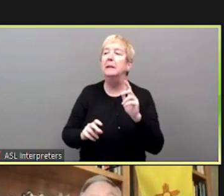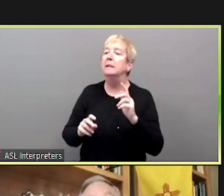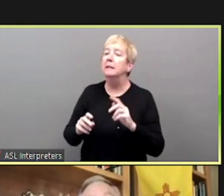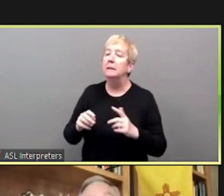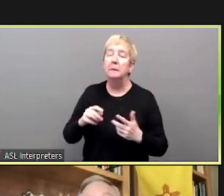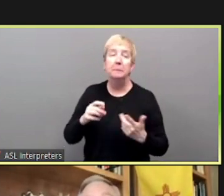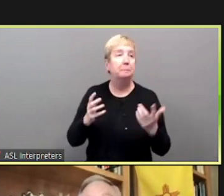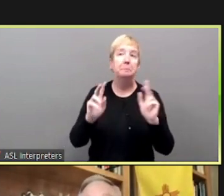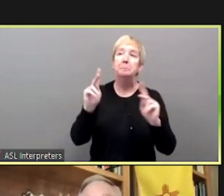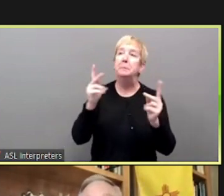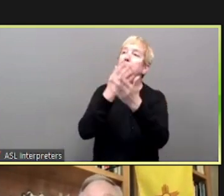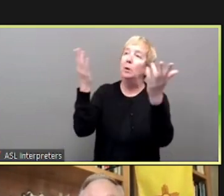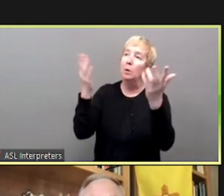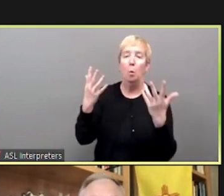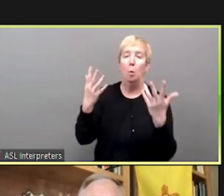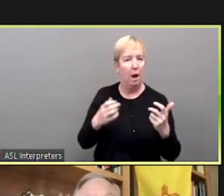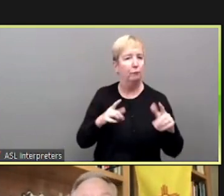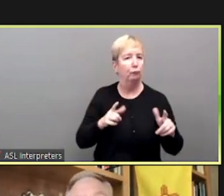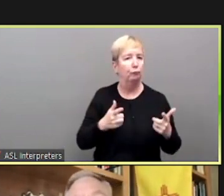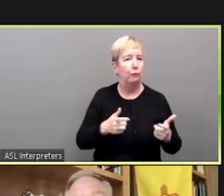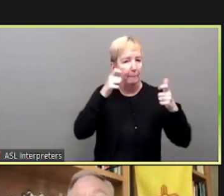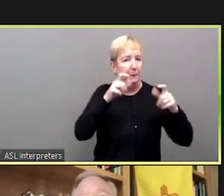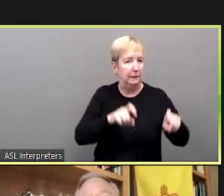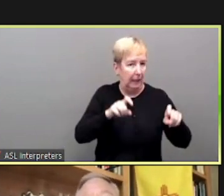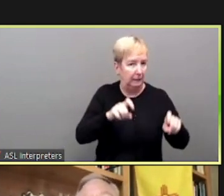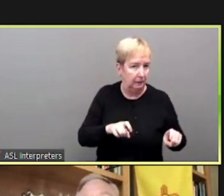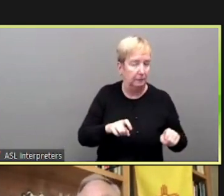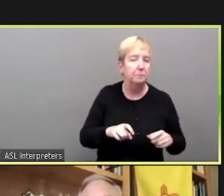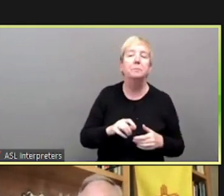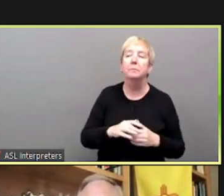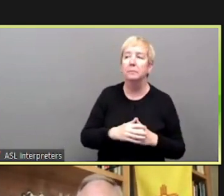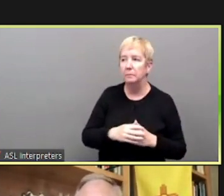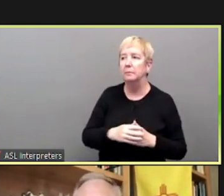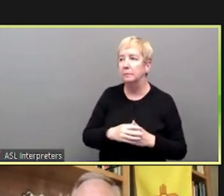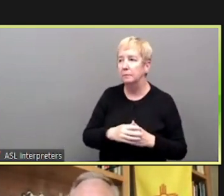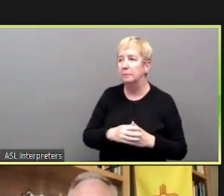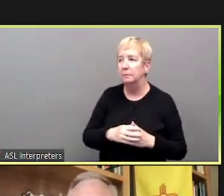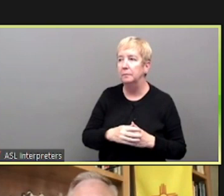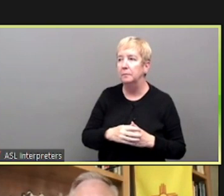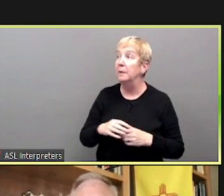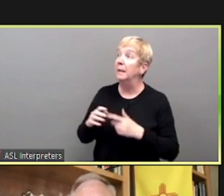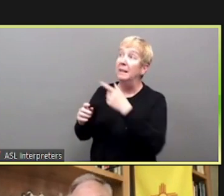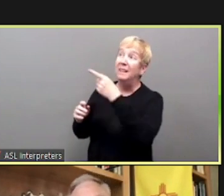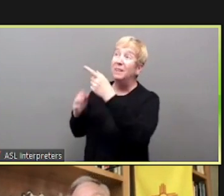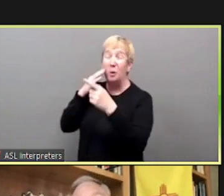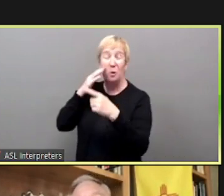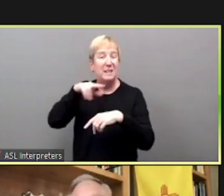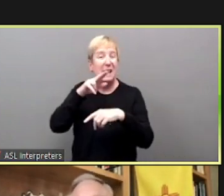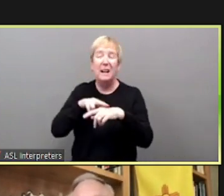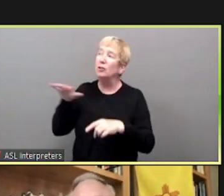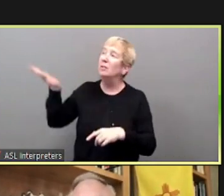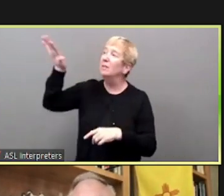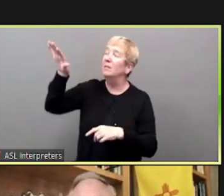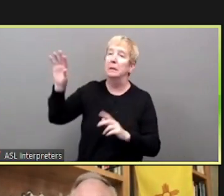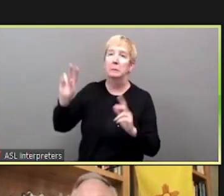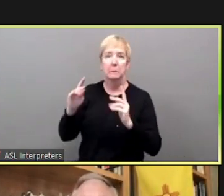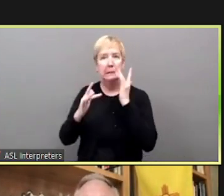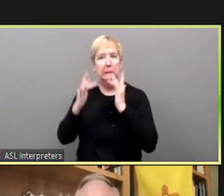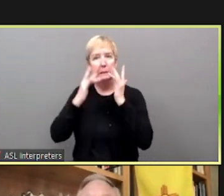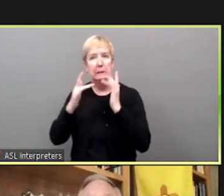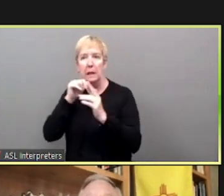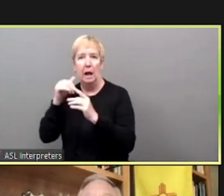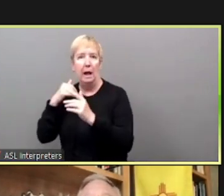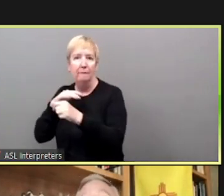public in rapid testing. And that's turning out, despite the national shortage of materials, which we think will start getting better